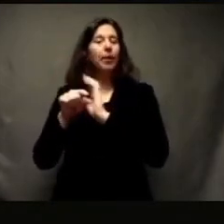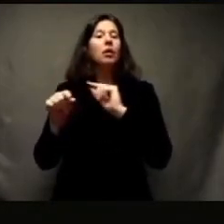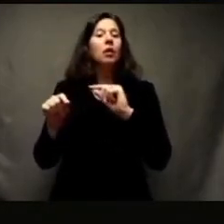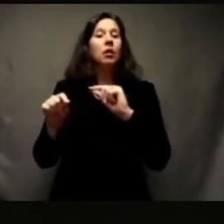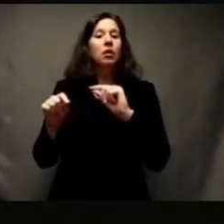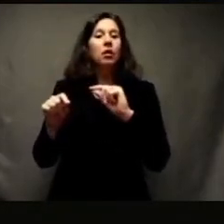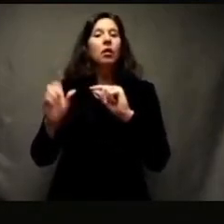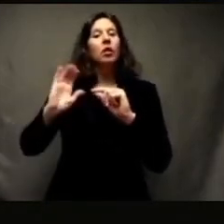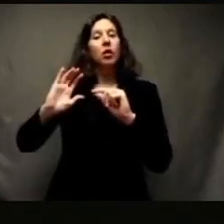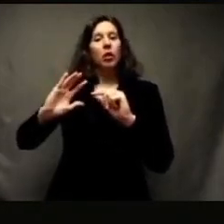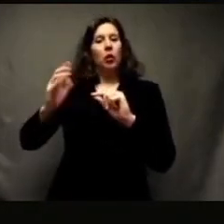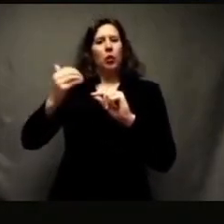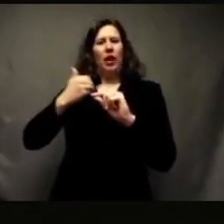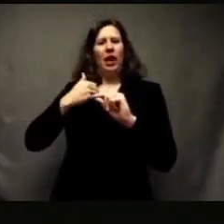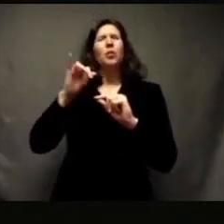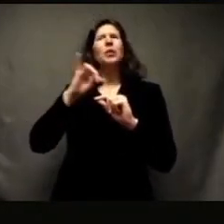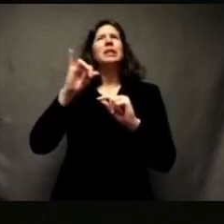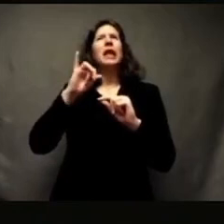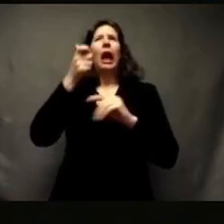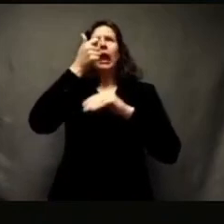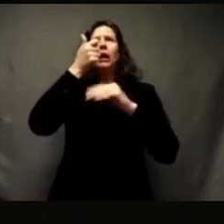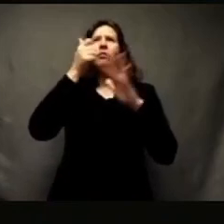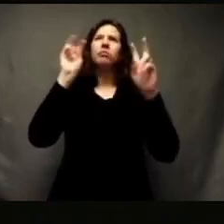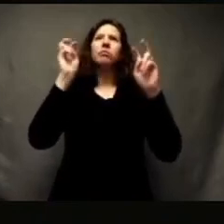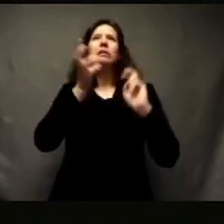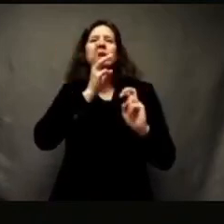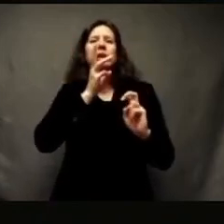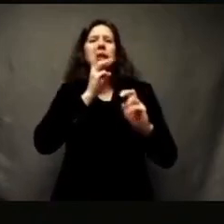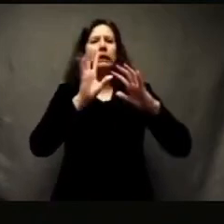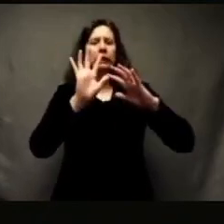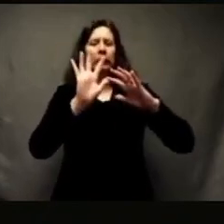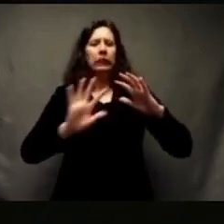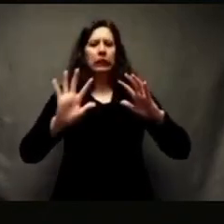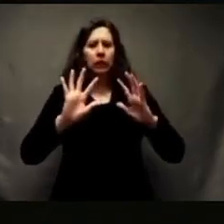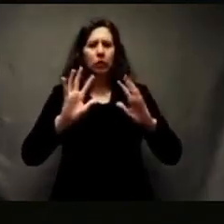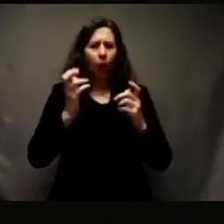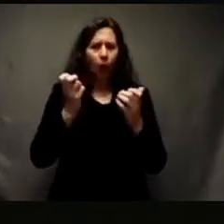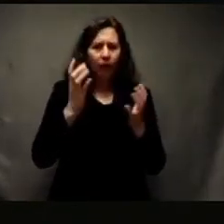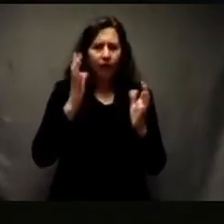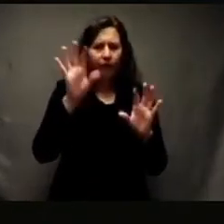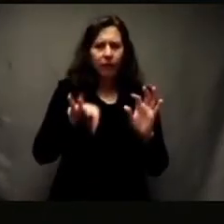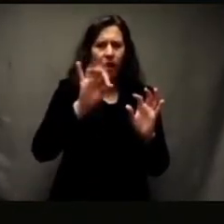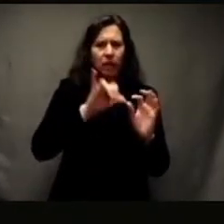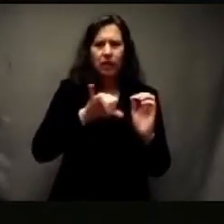we had in ScratchJr was like underwater sea. So I'm going to go with that same theme here.